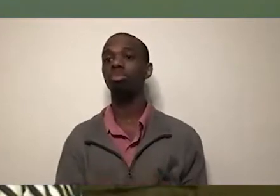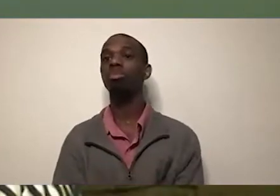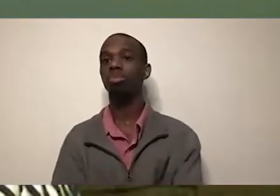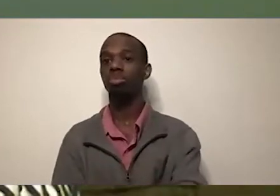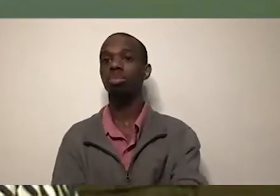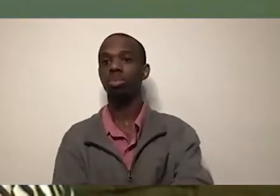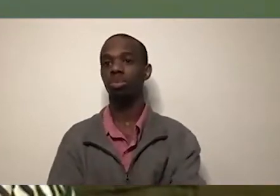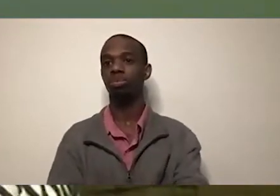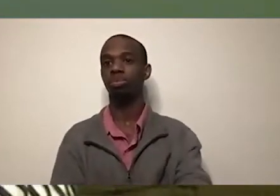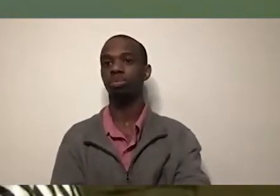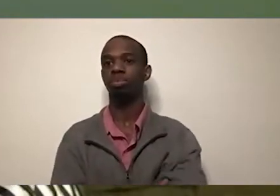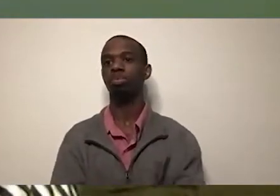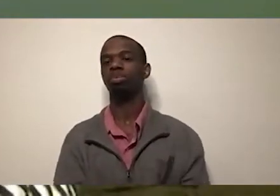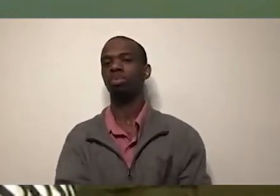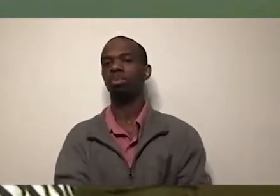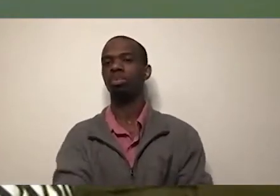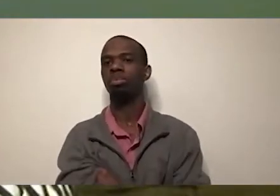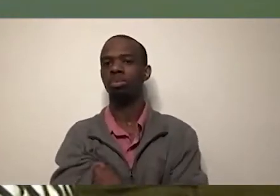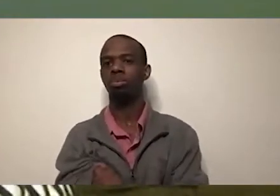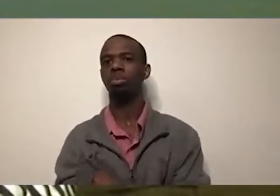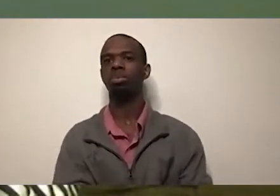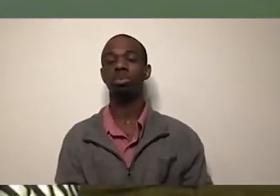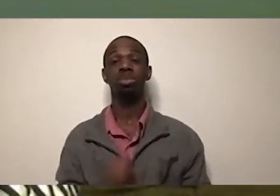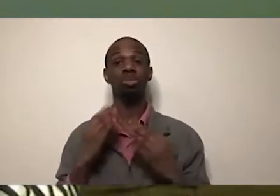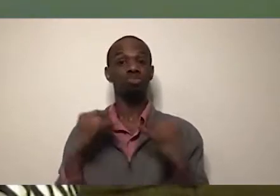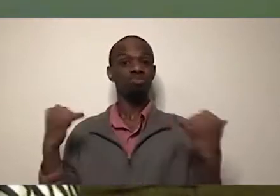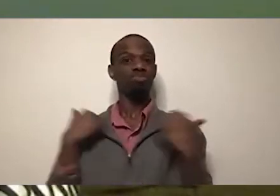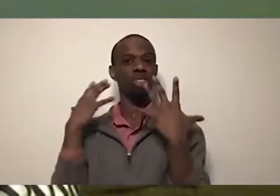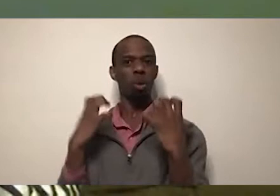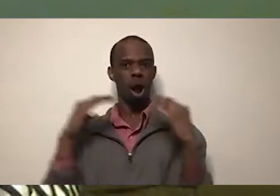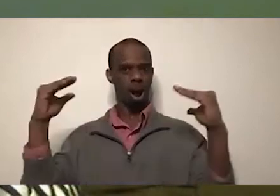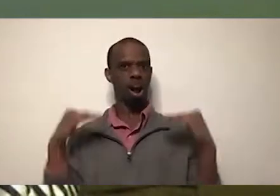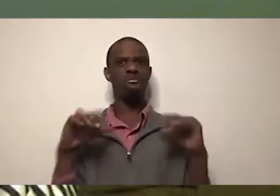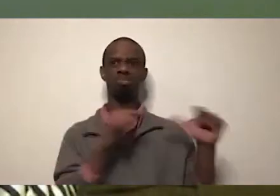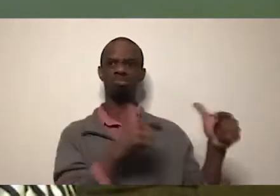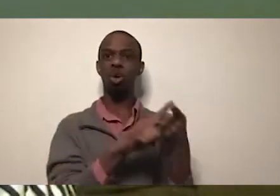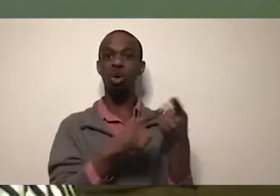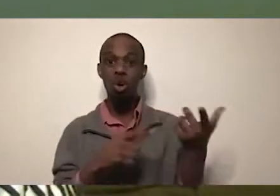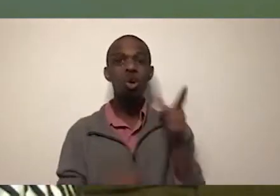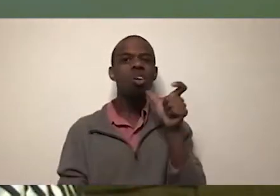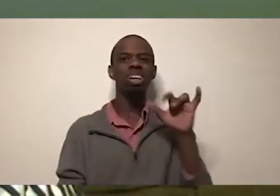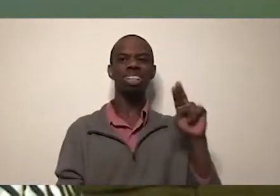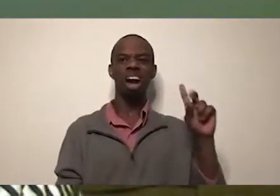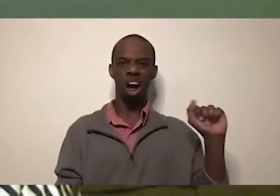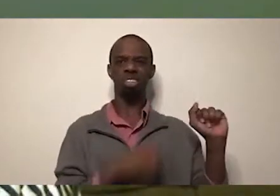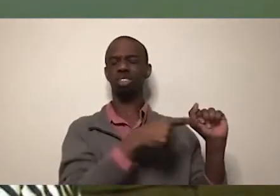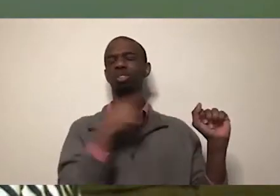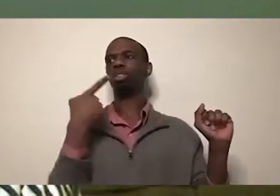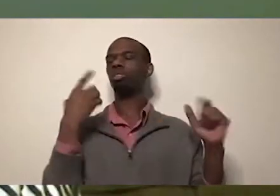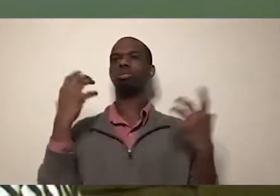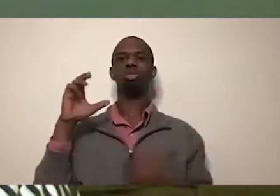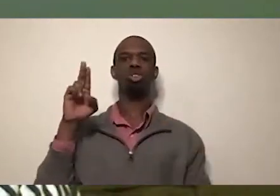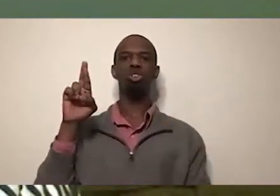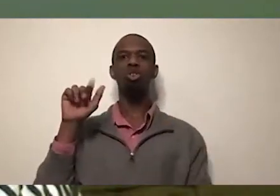You have had a varied and again, rich professional career. When I was reading